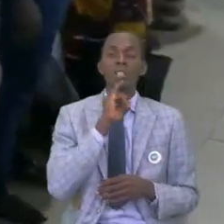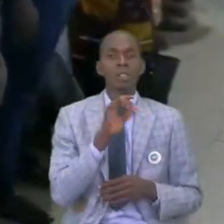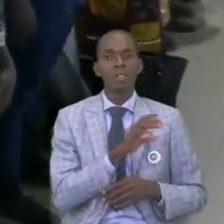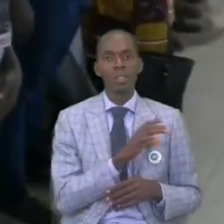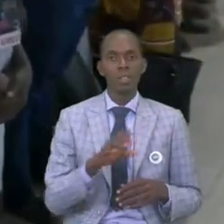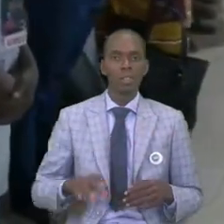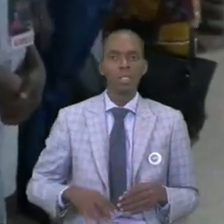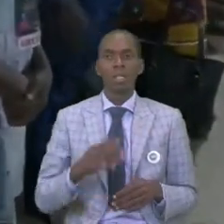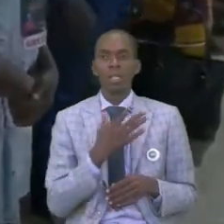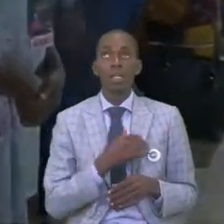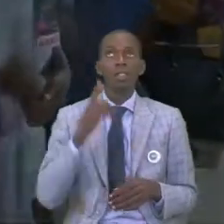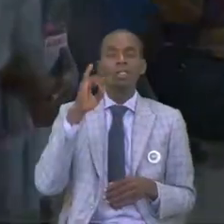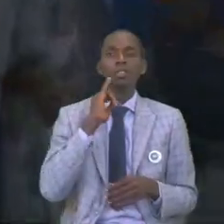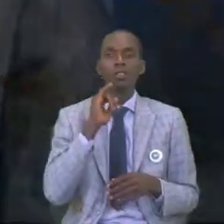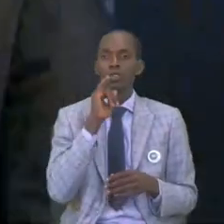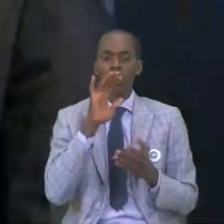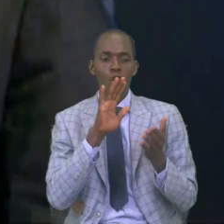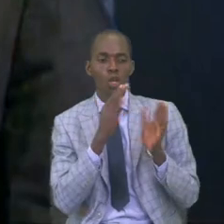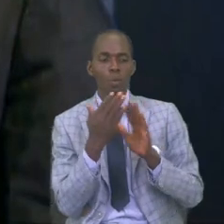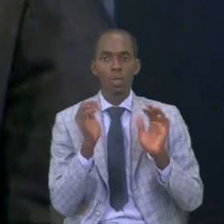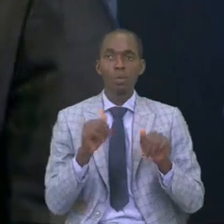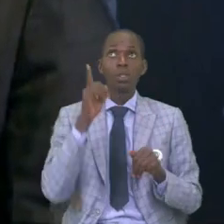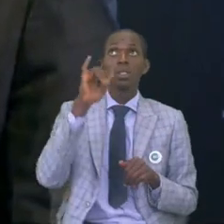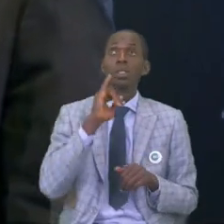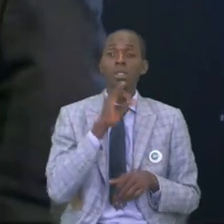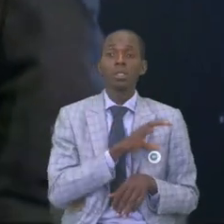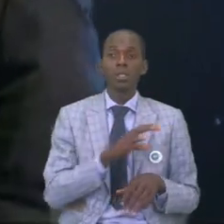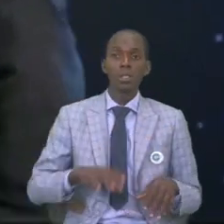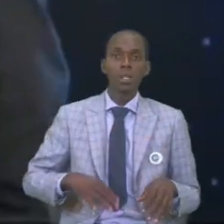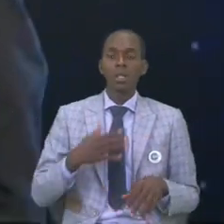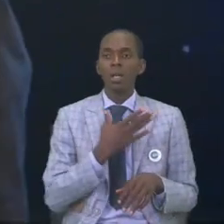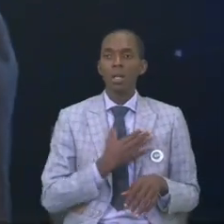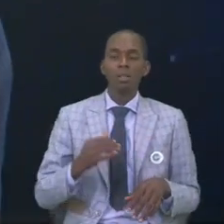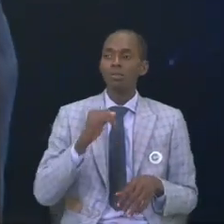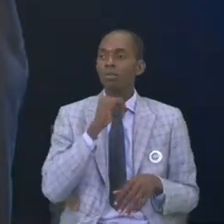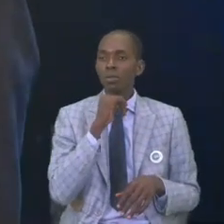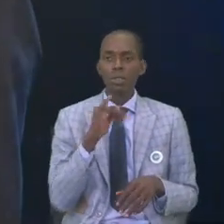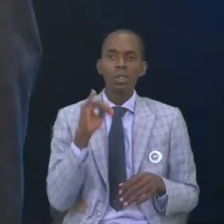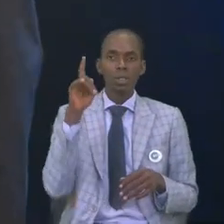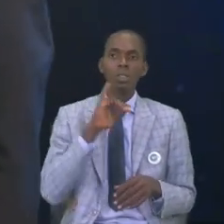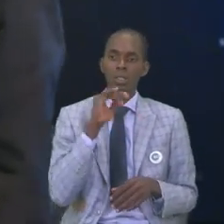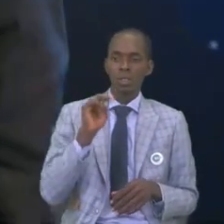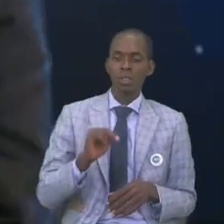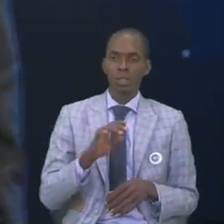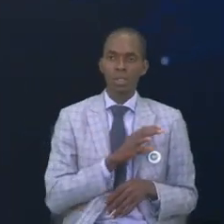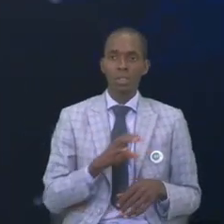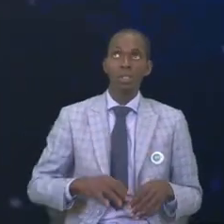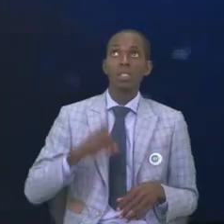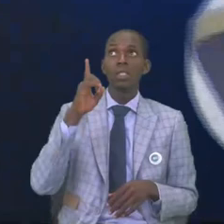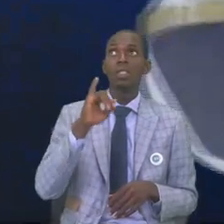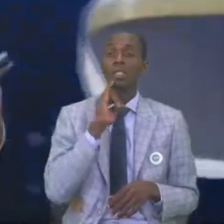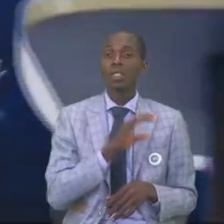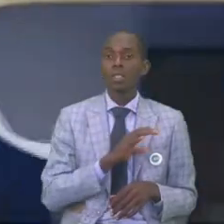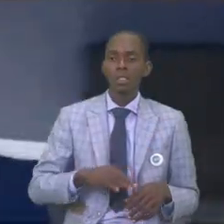he's incomparable. He is Christ and is indispensable. He is Christ and is